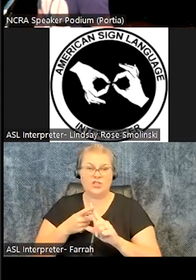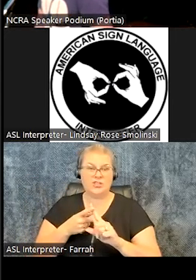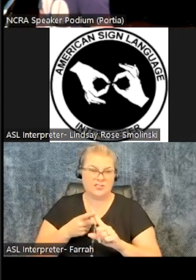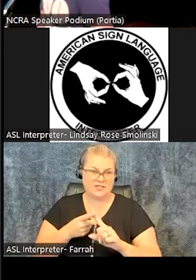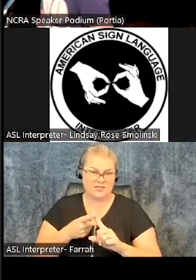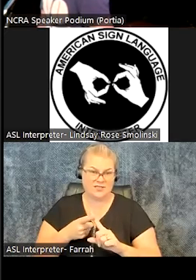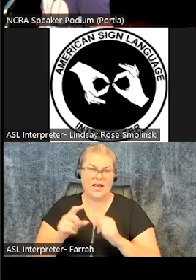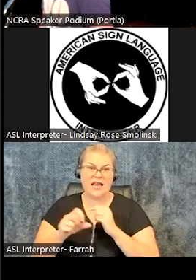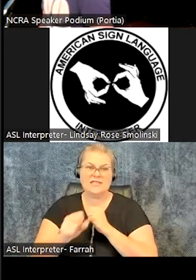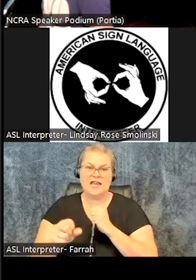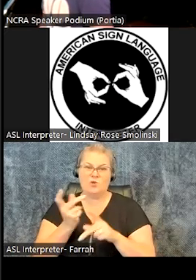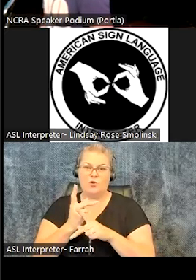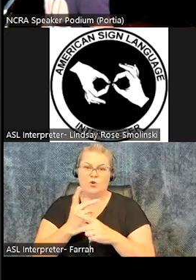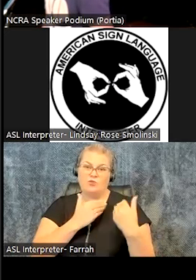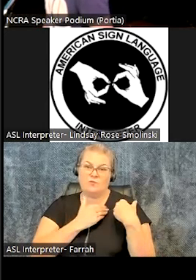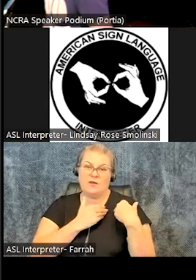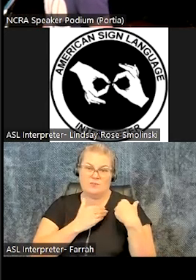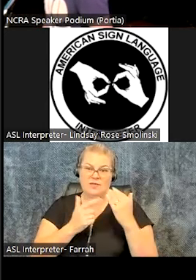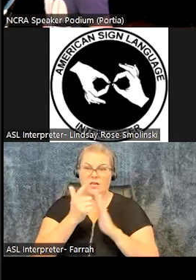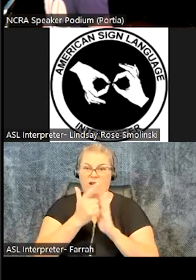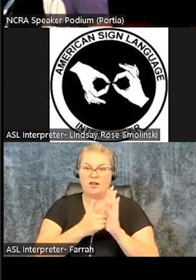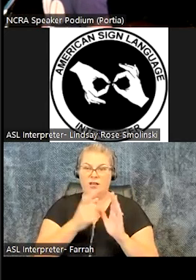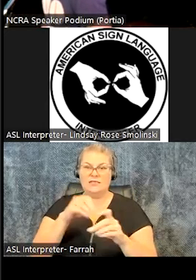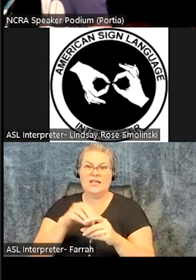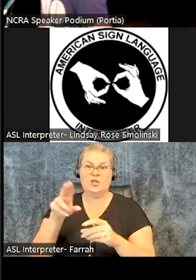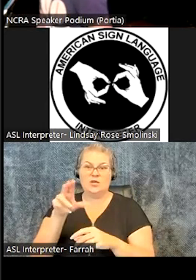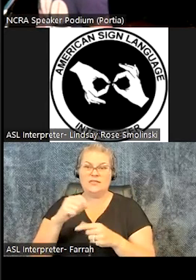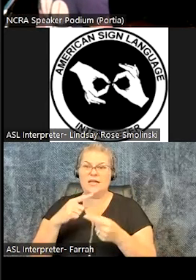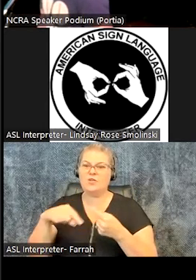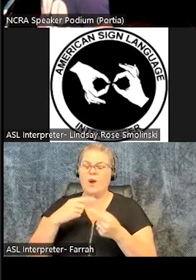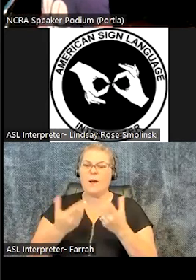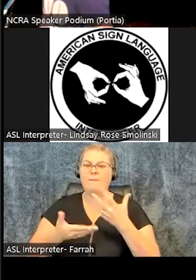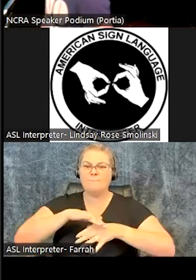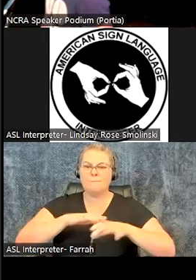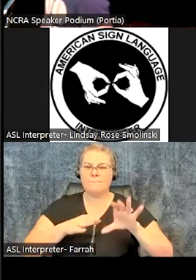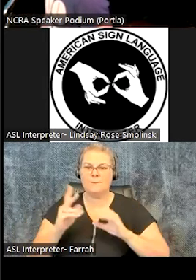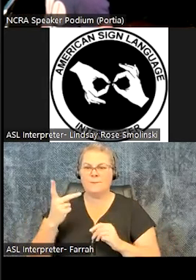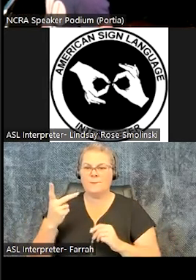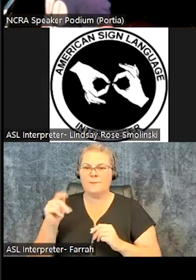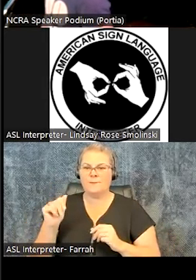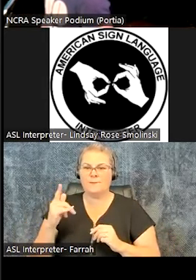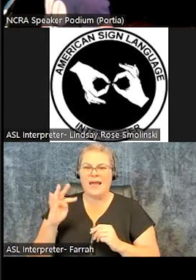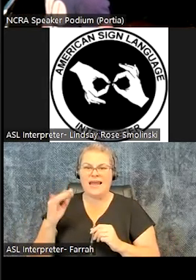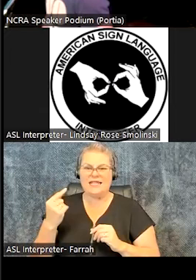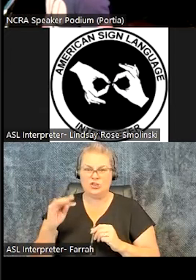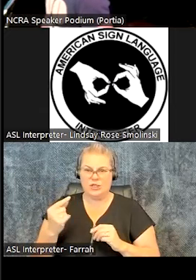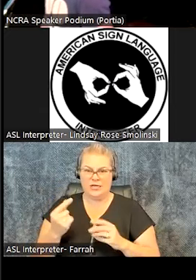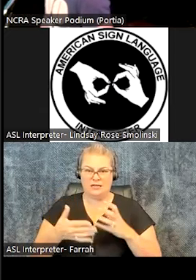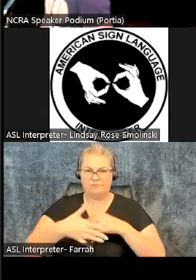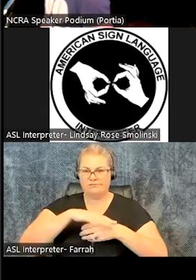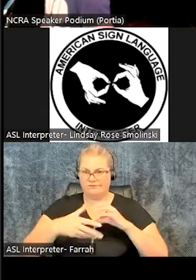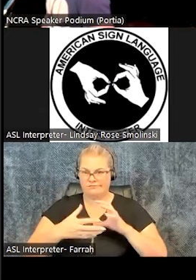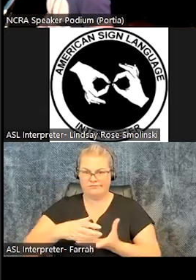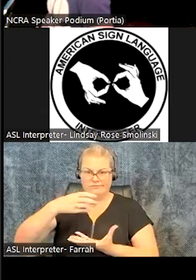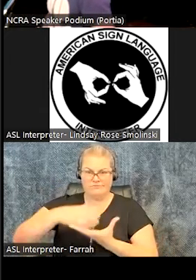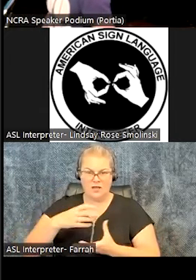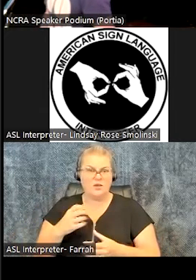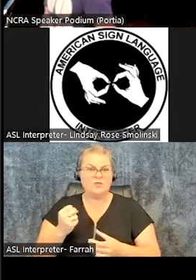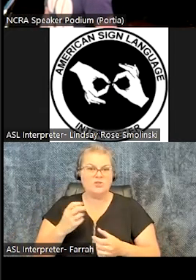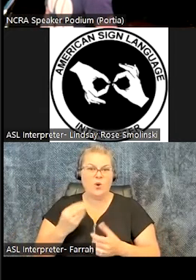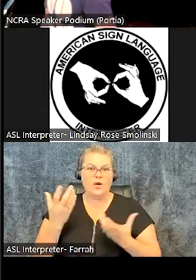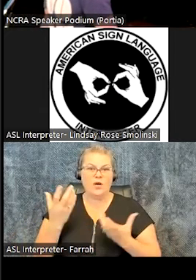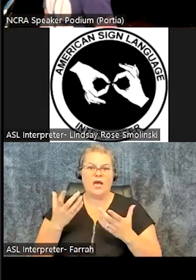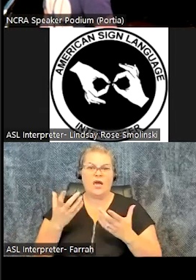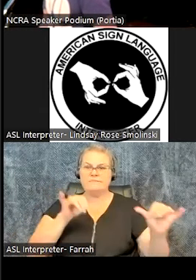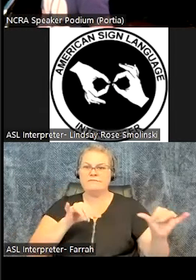responsibility legislation in the US around packaging. And it mirrors what's going on already in Europe, where the manufacturer